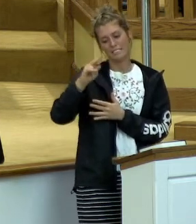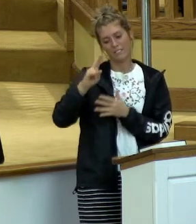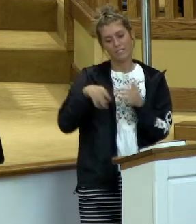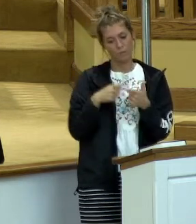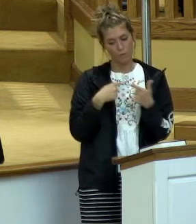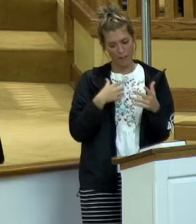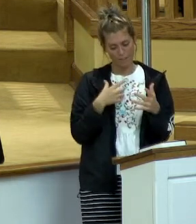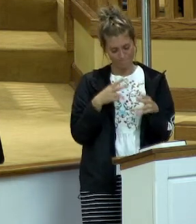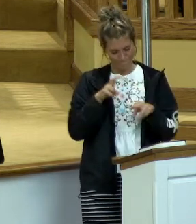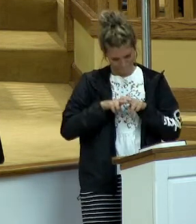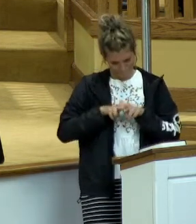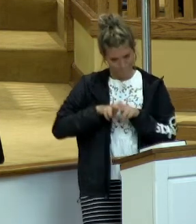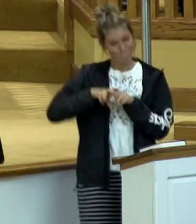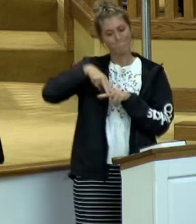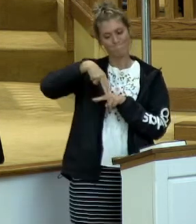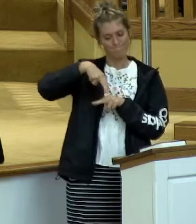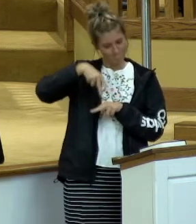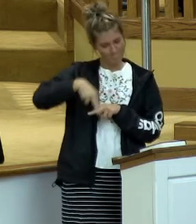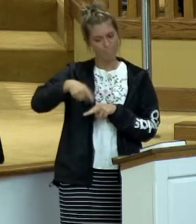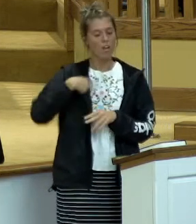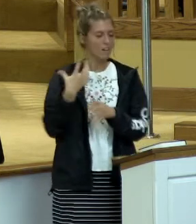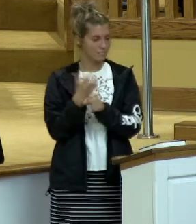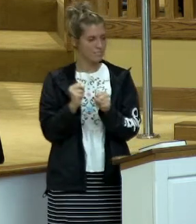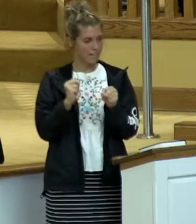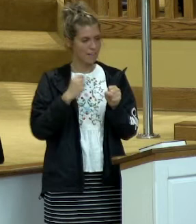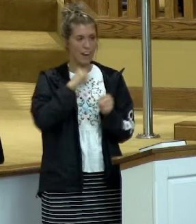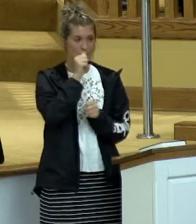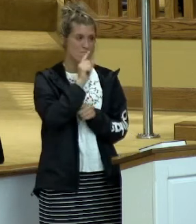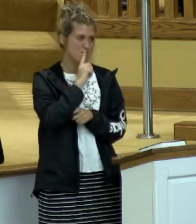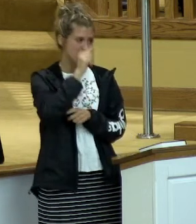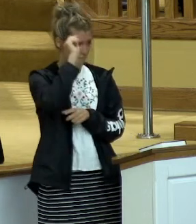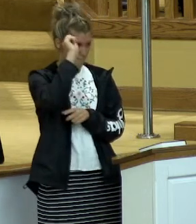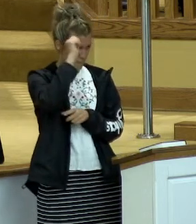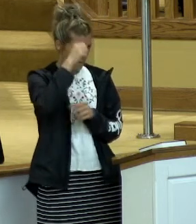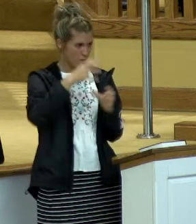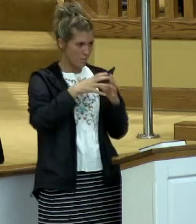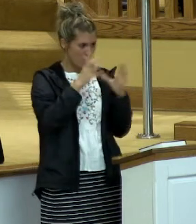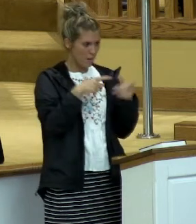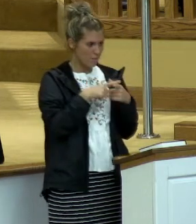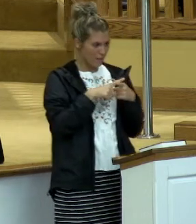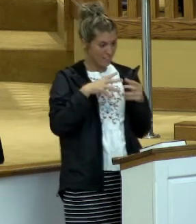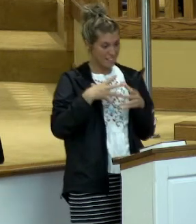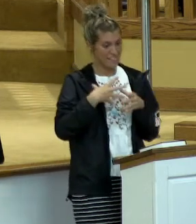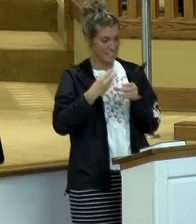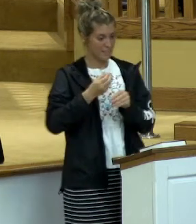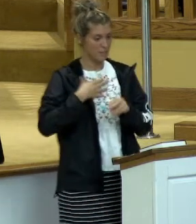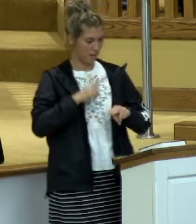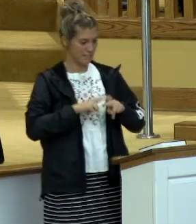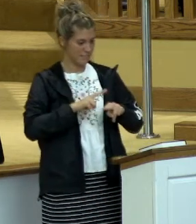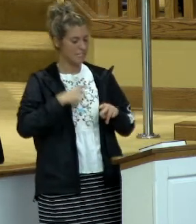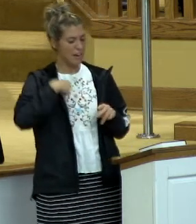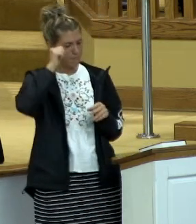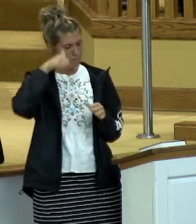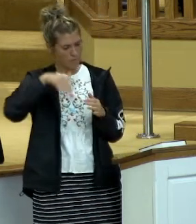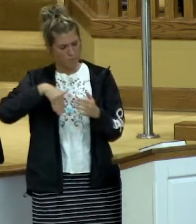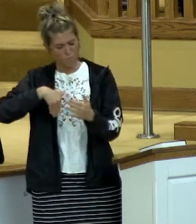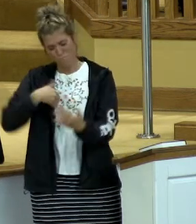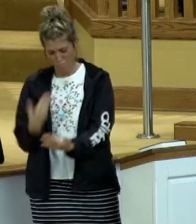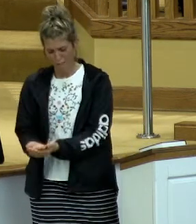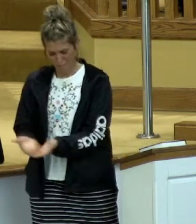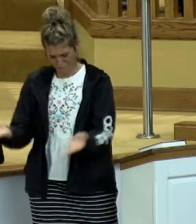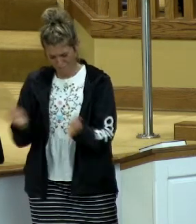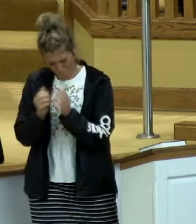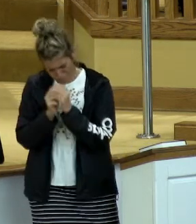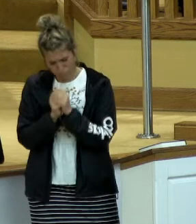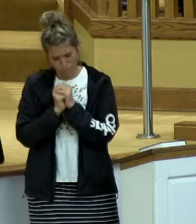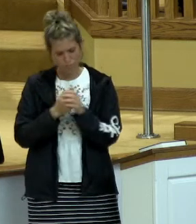the seat. And I got saved. I don't even really remember a whole lot about leaving the seat. I remember getting to the altar, like